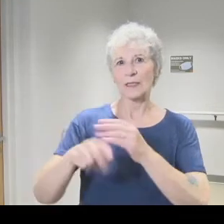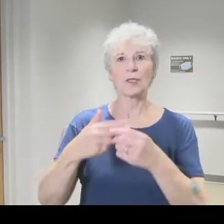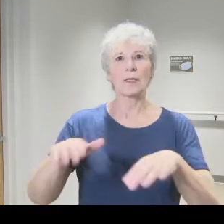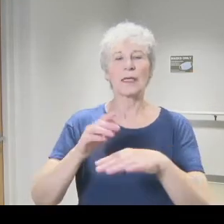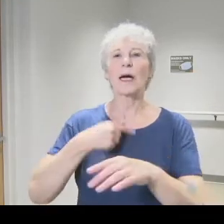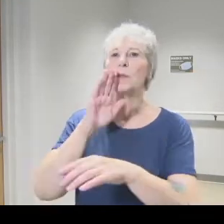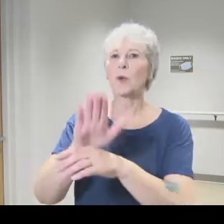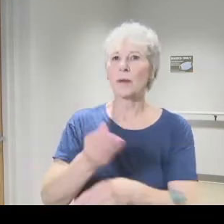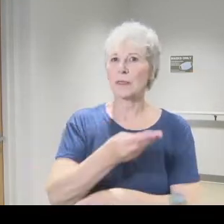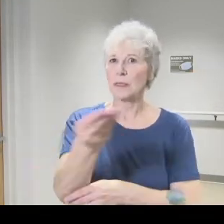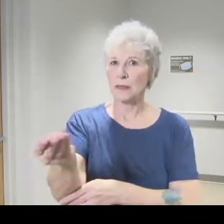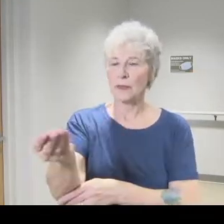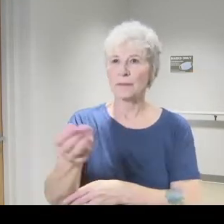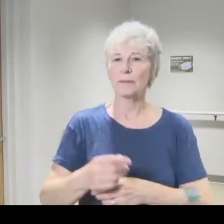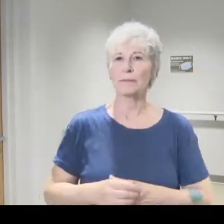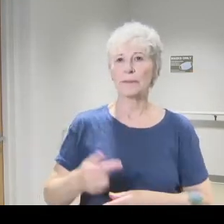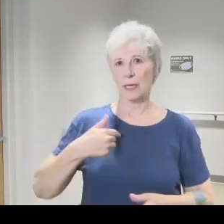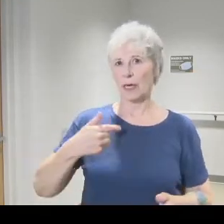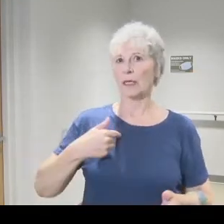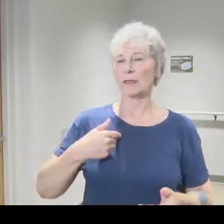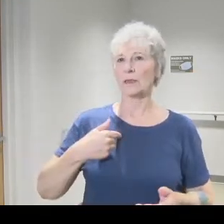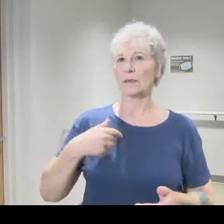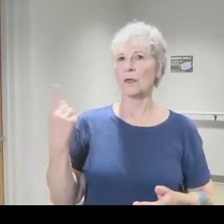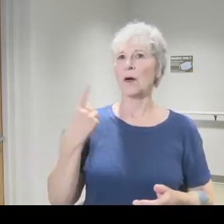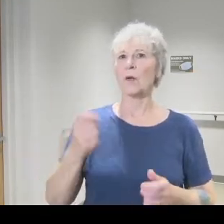them. I will be with you.'"